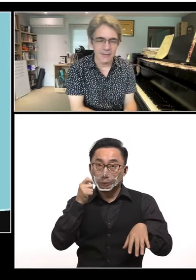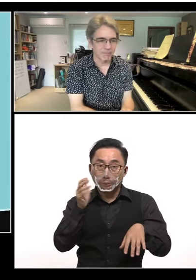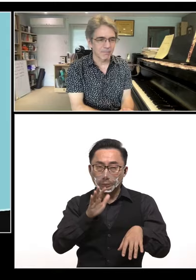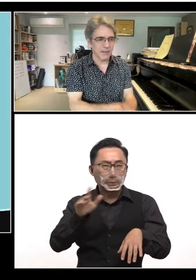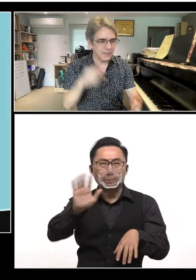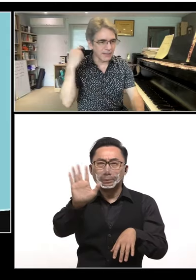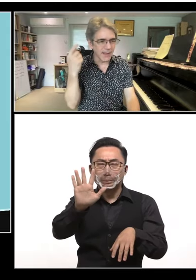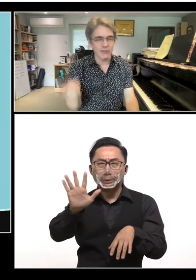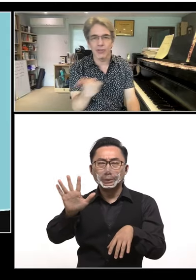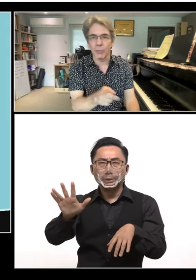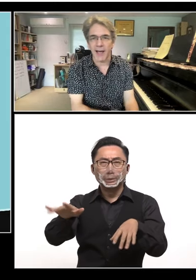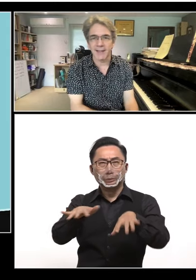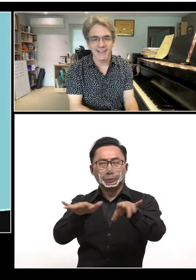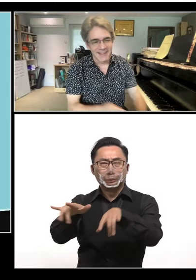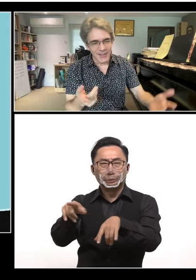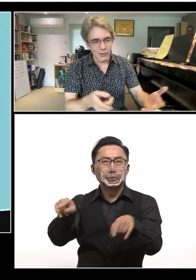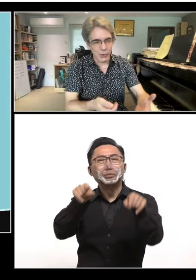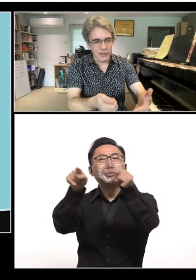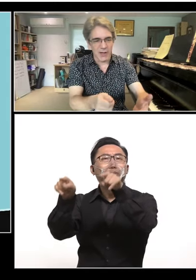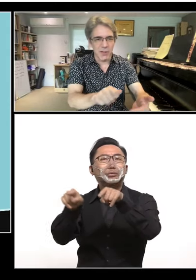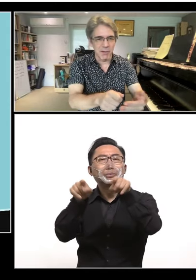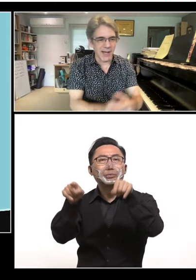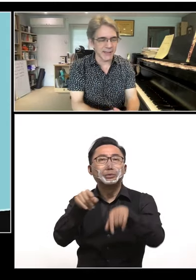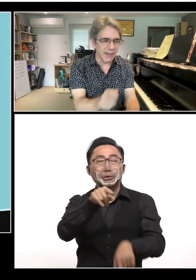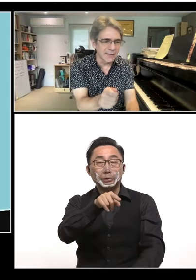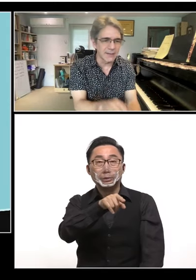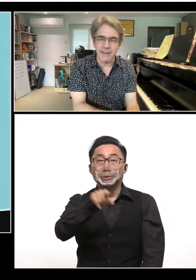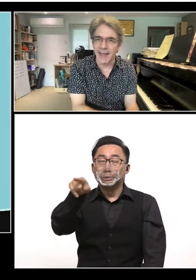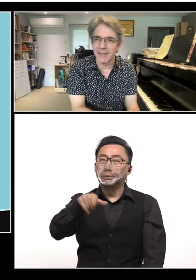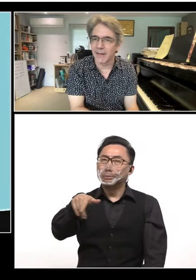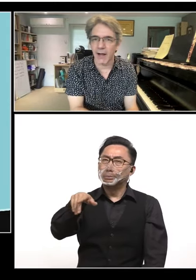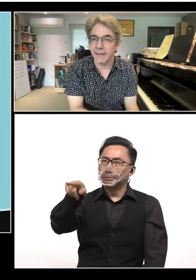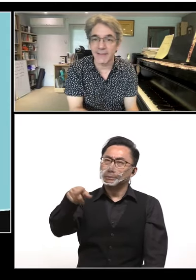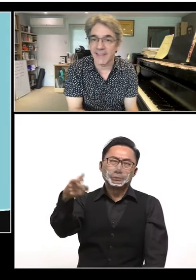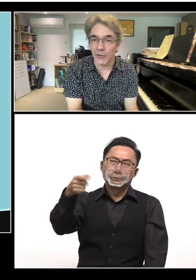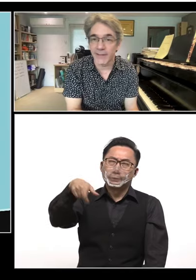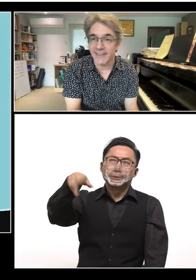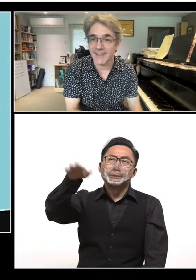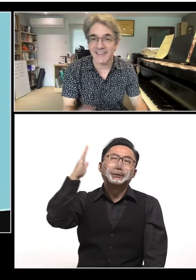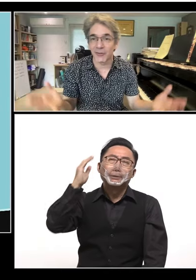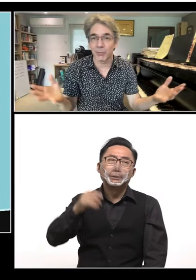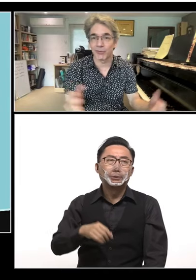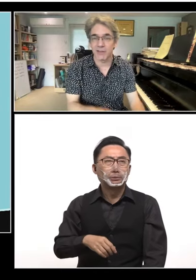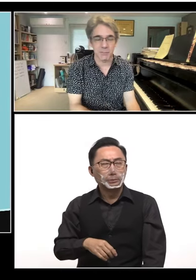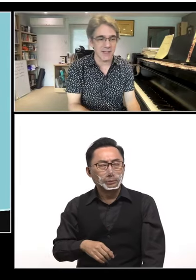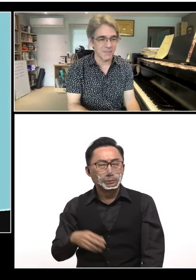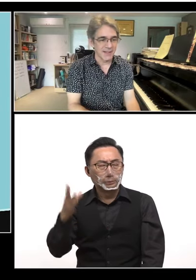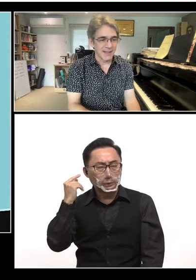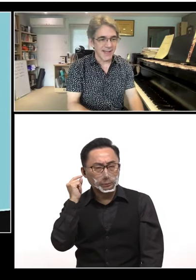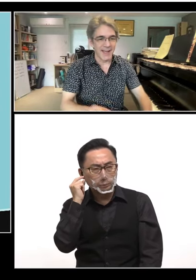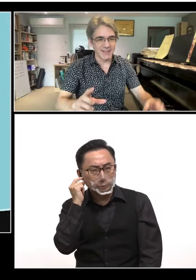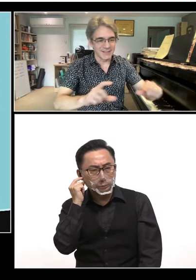notes." And he said, "Yeah, go back." And so of course I went back and I listened again and I didn't hear anything. It sounded perfect to me.